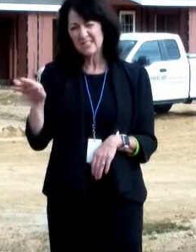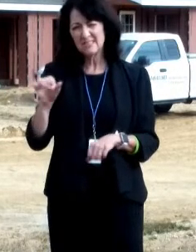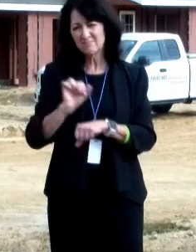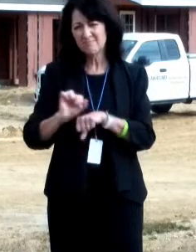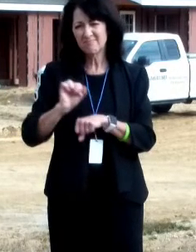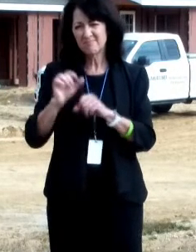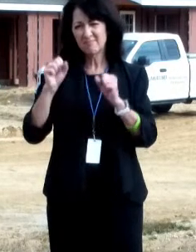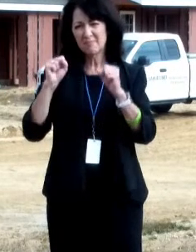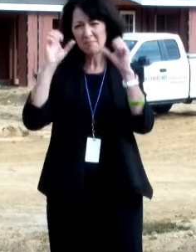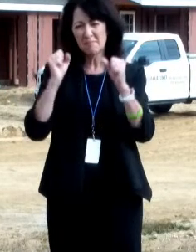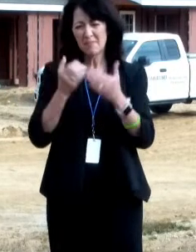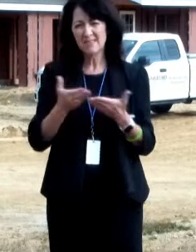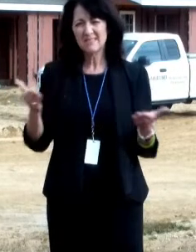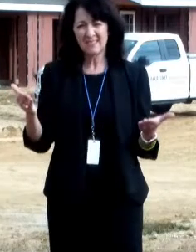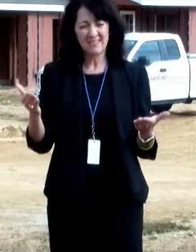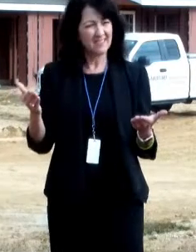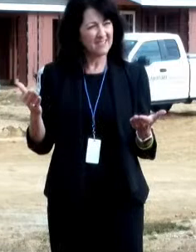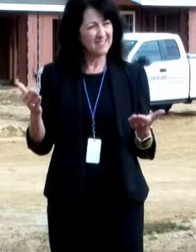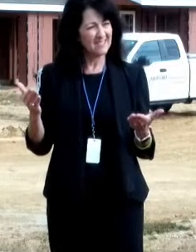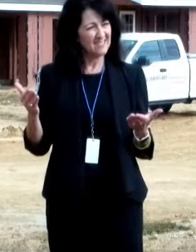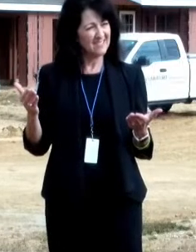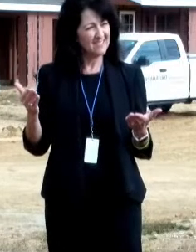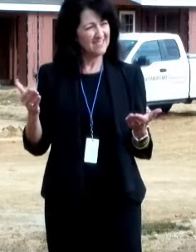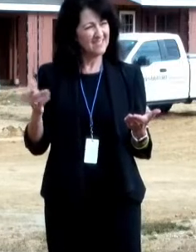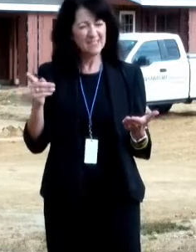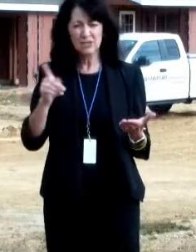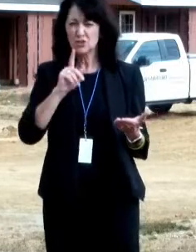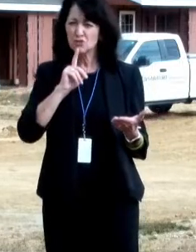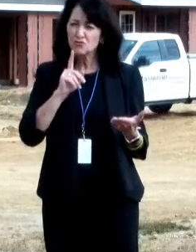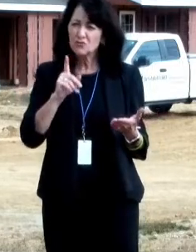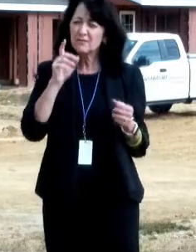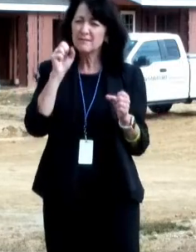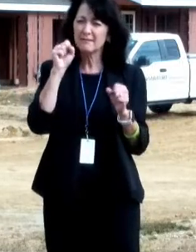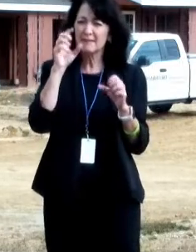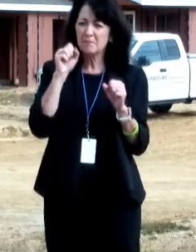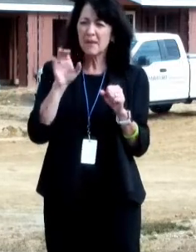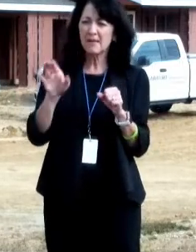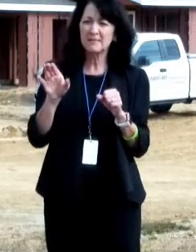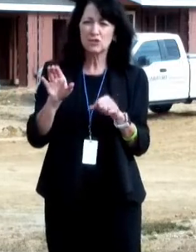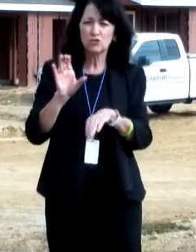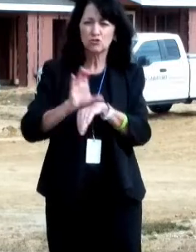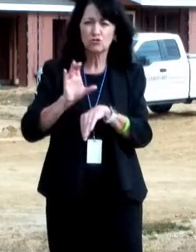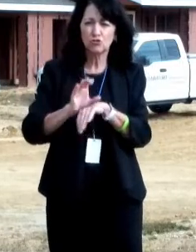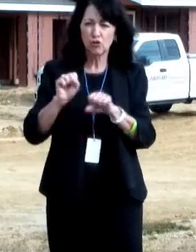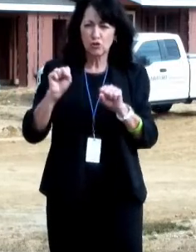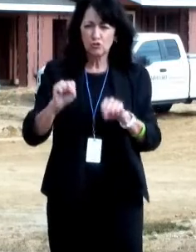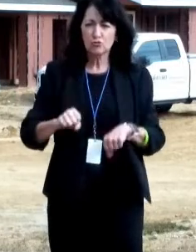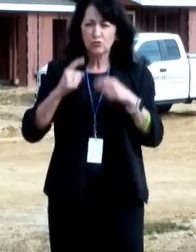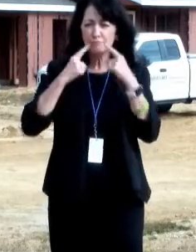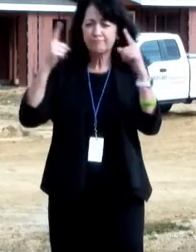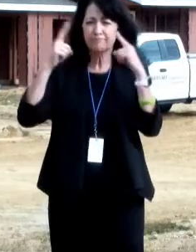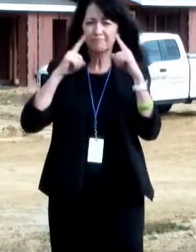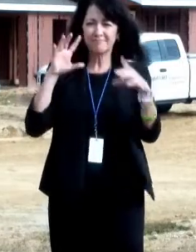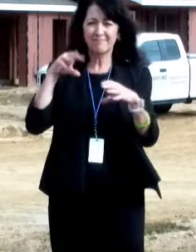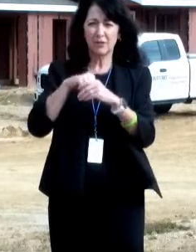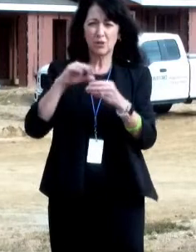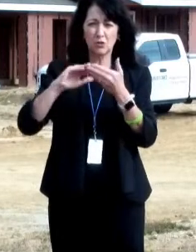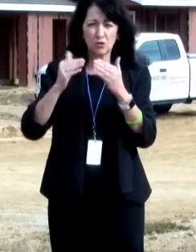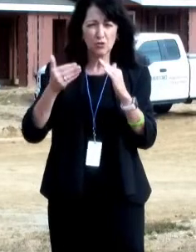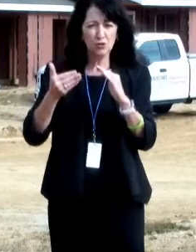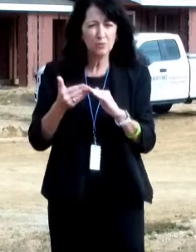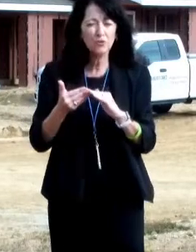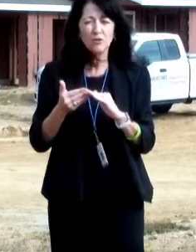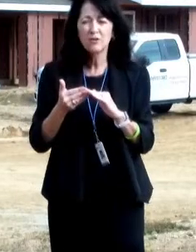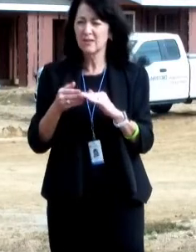you know, and Lisa remembers, and Chris and all. He was amazing in terms of what his church did in the community. They just get together on